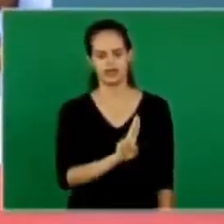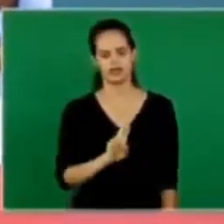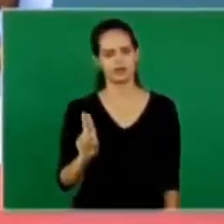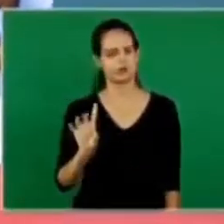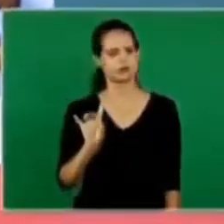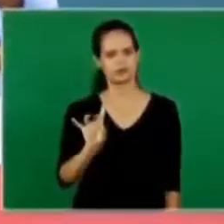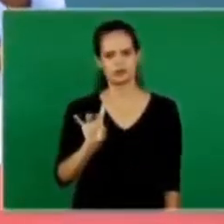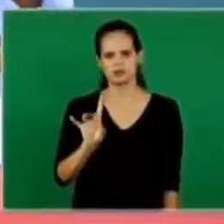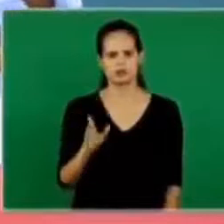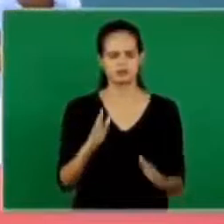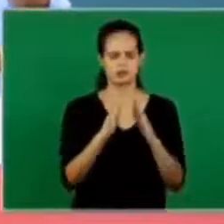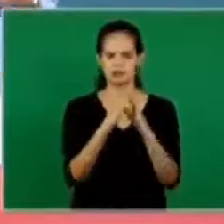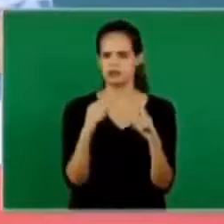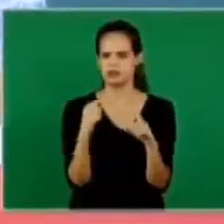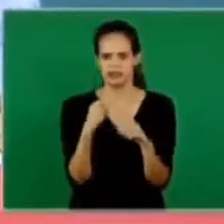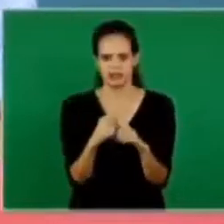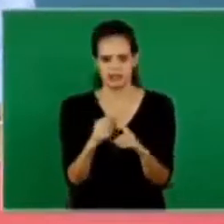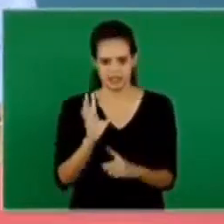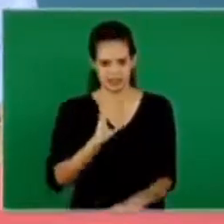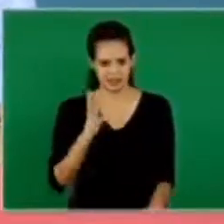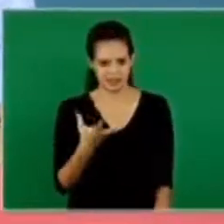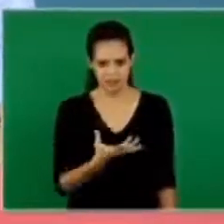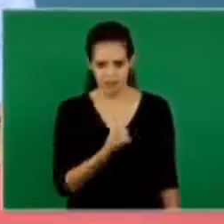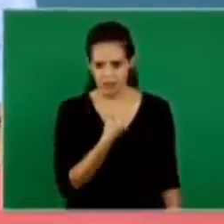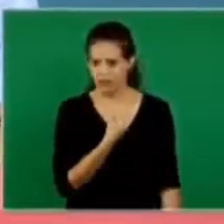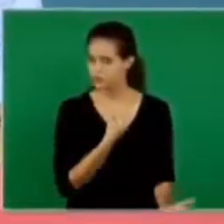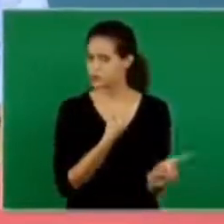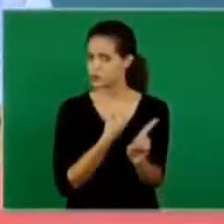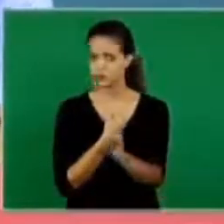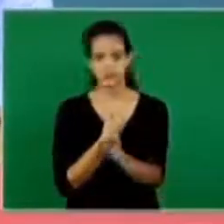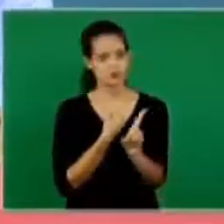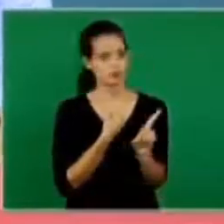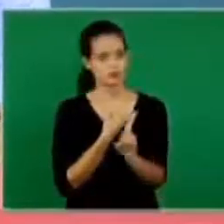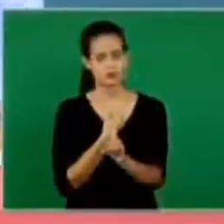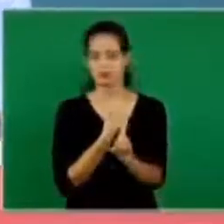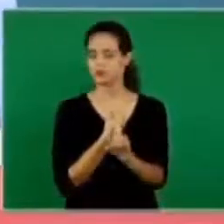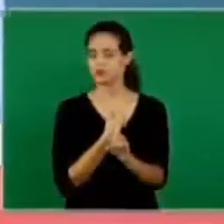of a denomination will not save anybody.